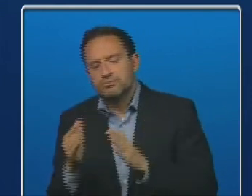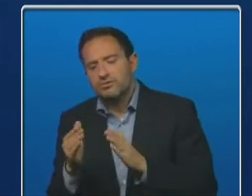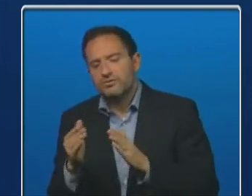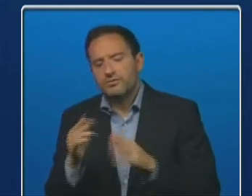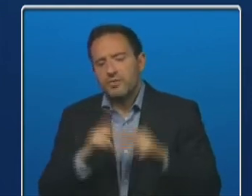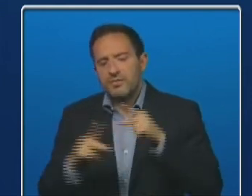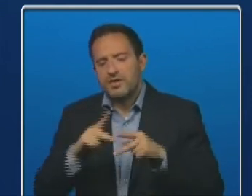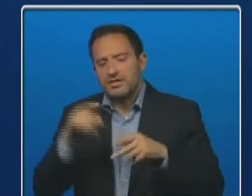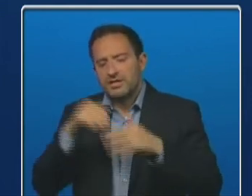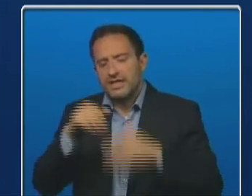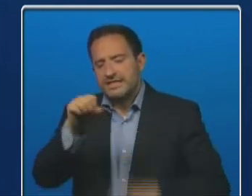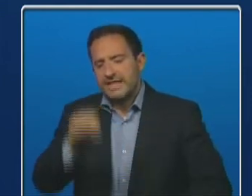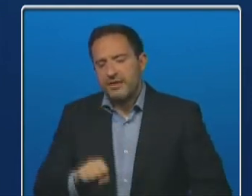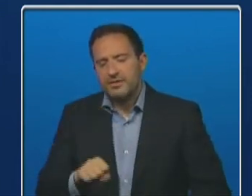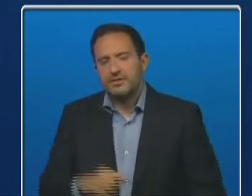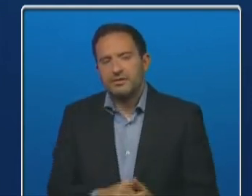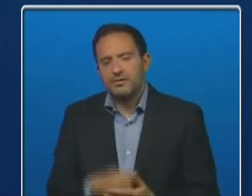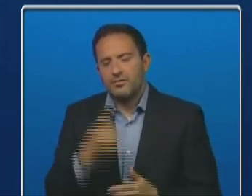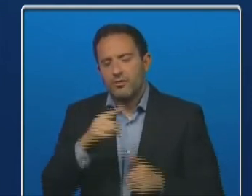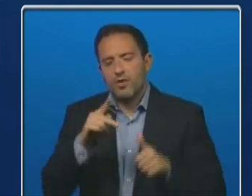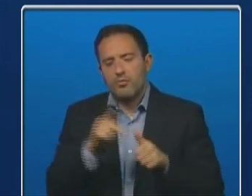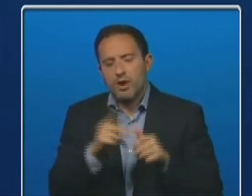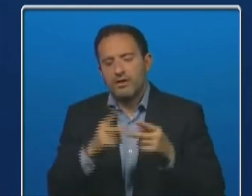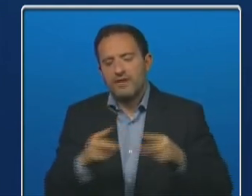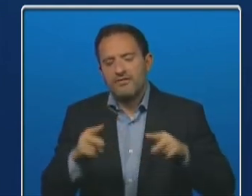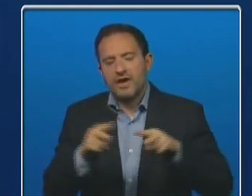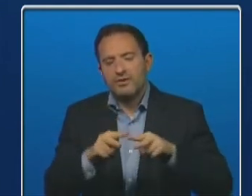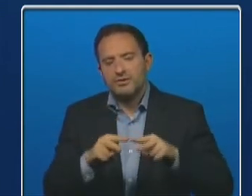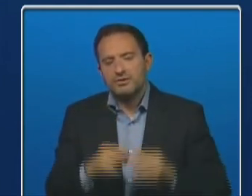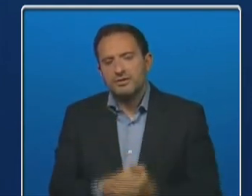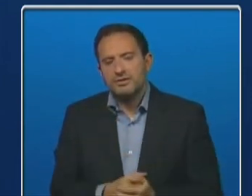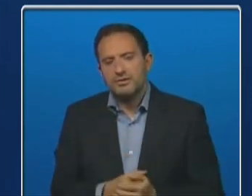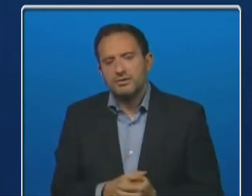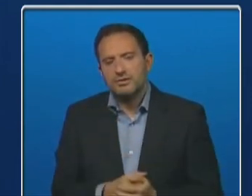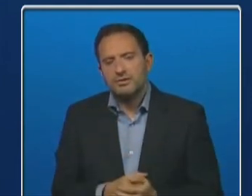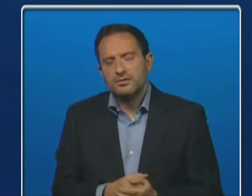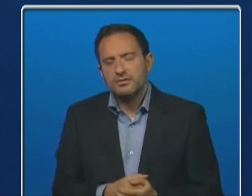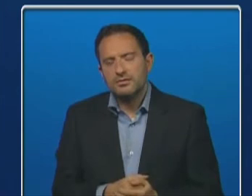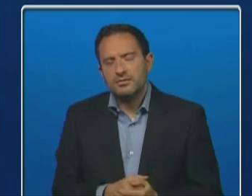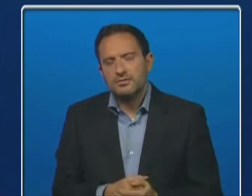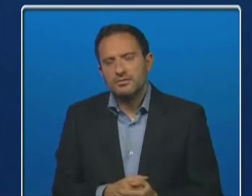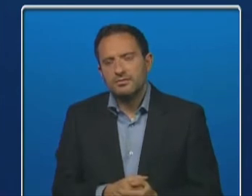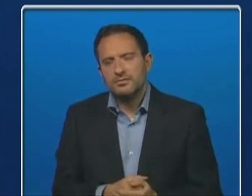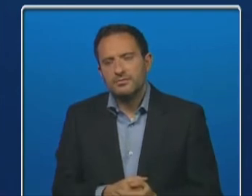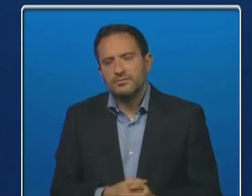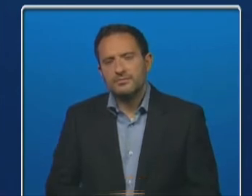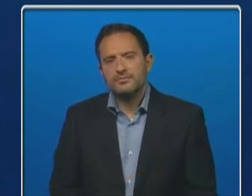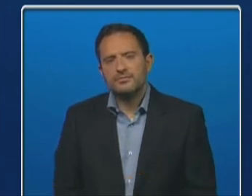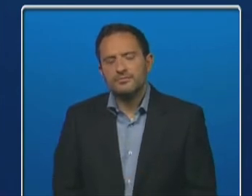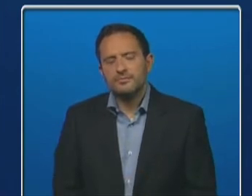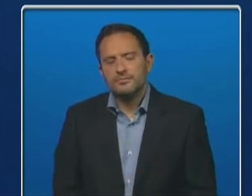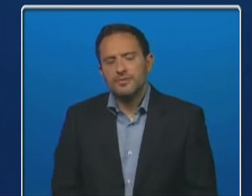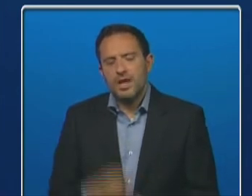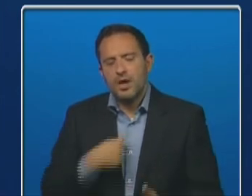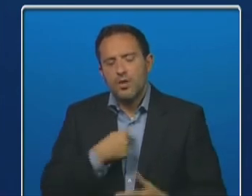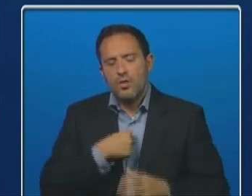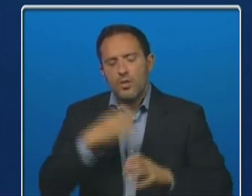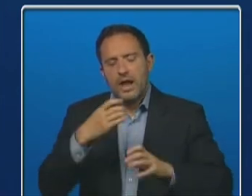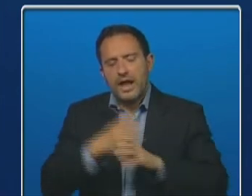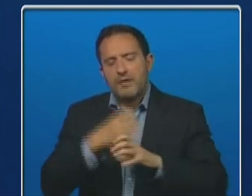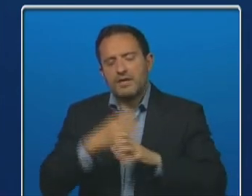she could do that. For the priority values, the way the method of equal proportions works is that we